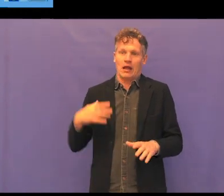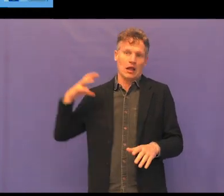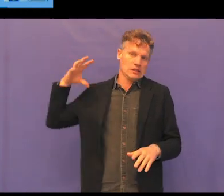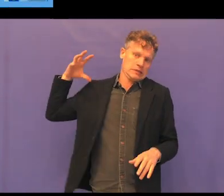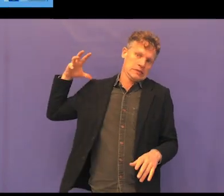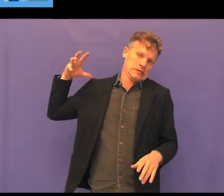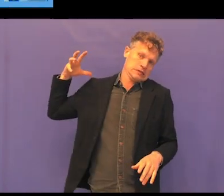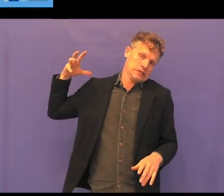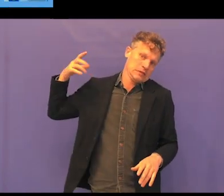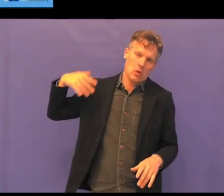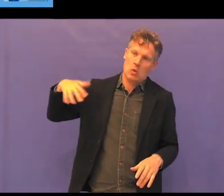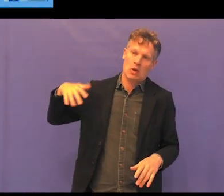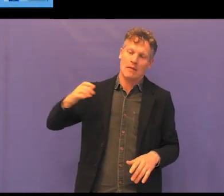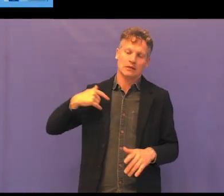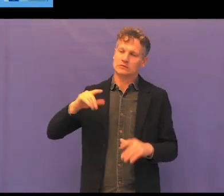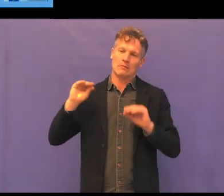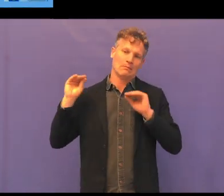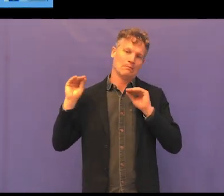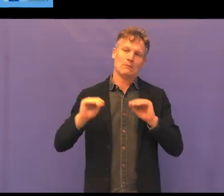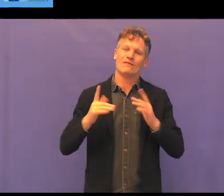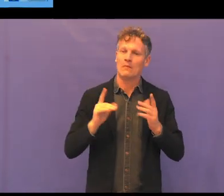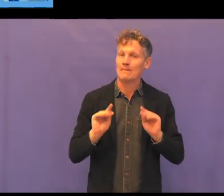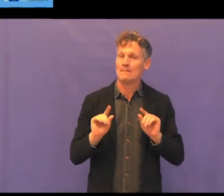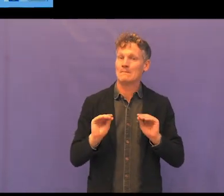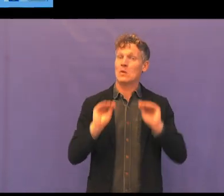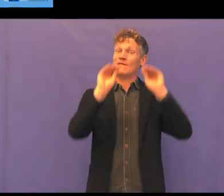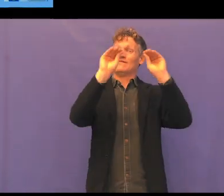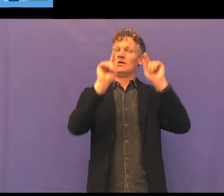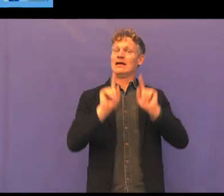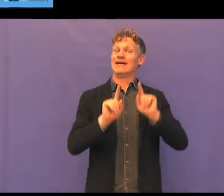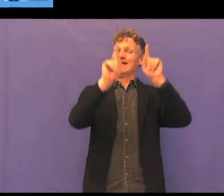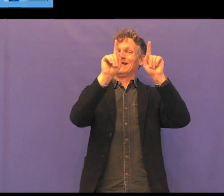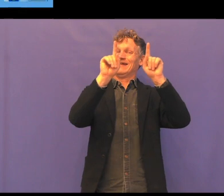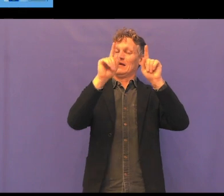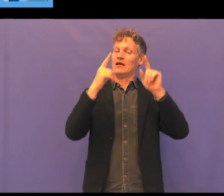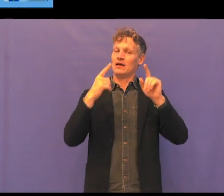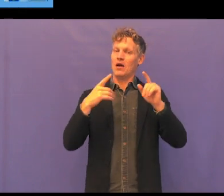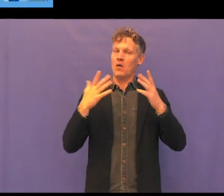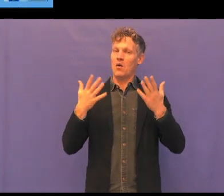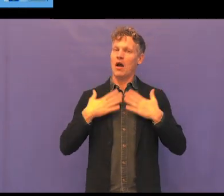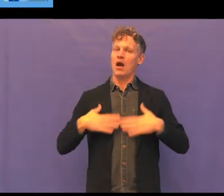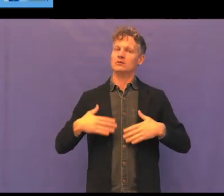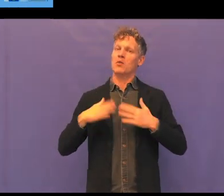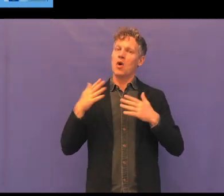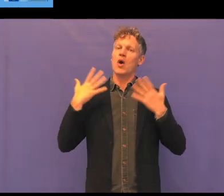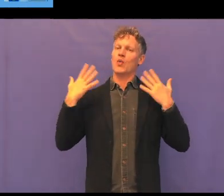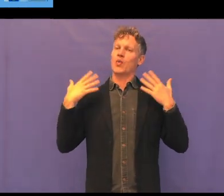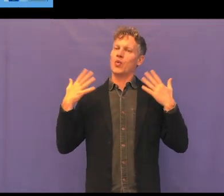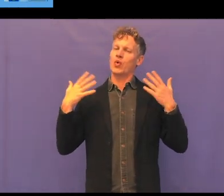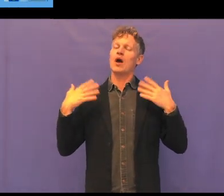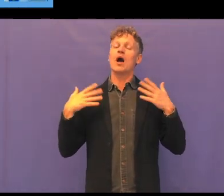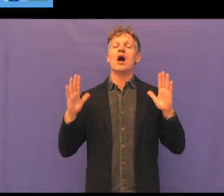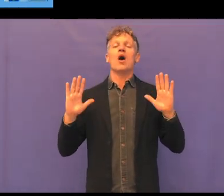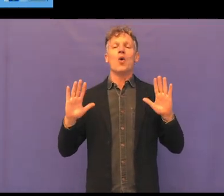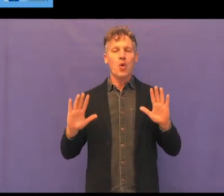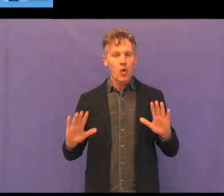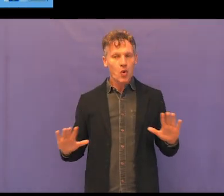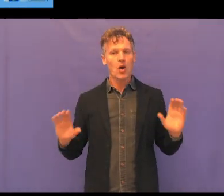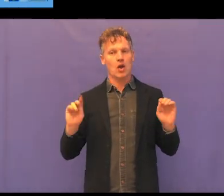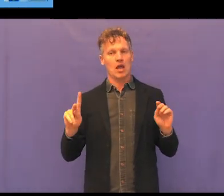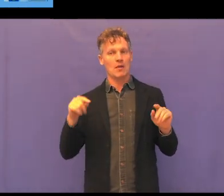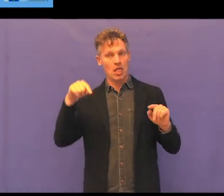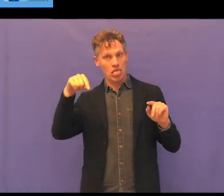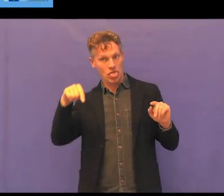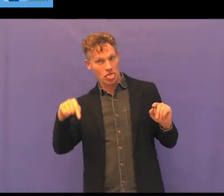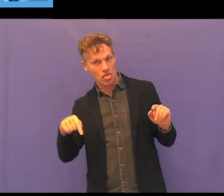the planet. So what are the consequences then of this kind of climate migration for the kind of translational